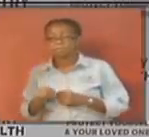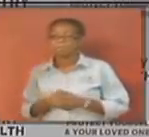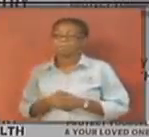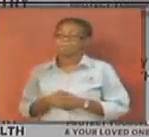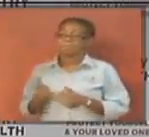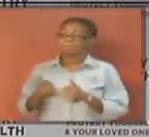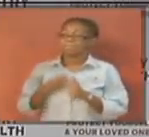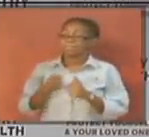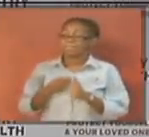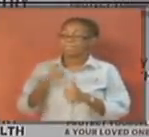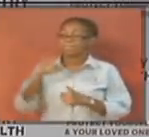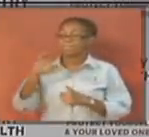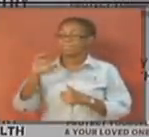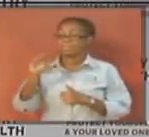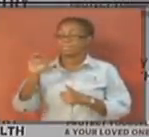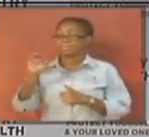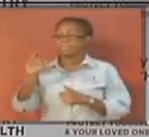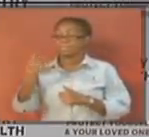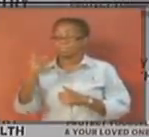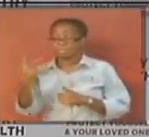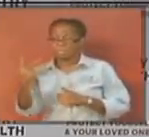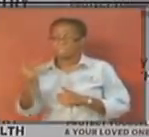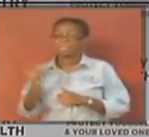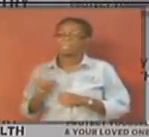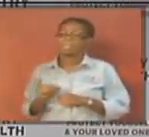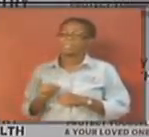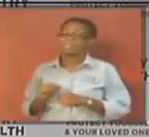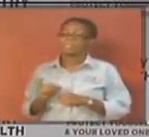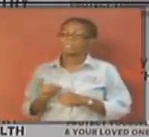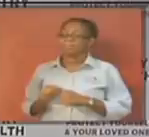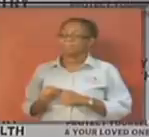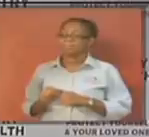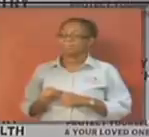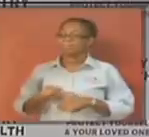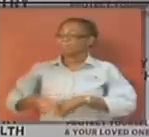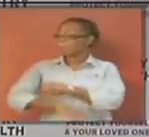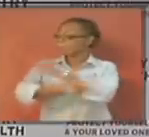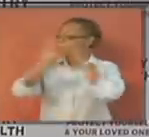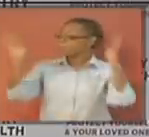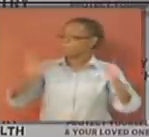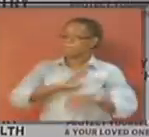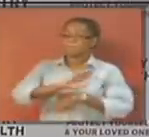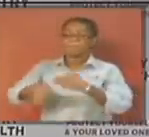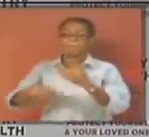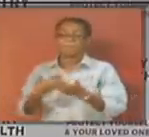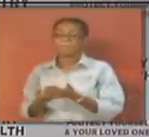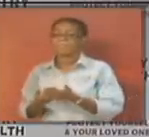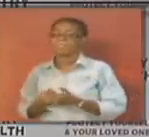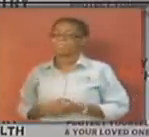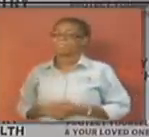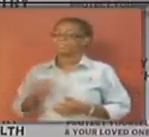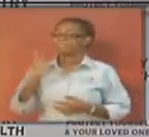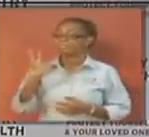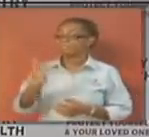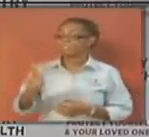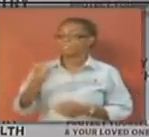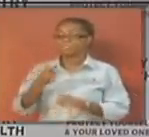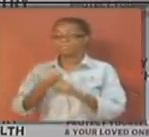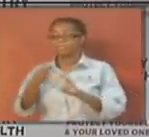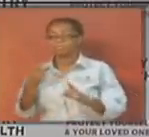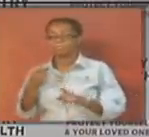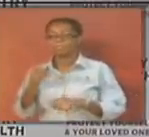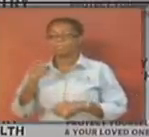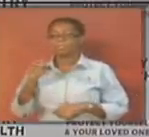of Guardian Media Limited. Hi, good morning, everyone. Rashad Khan, Guardian Media Limited. My 2 questions this morning are for the